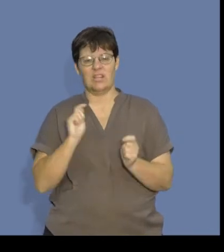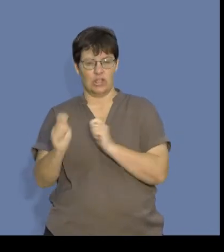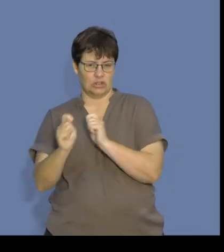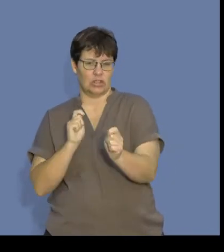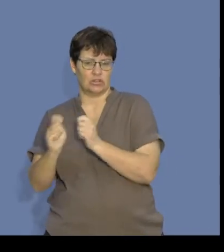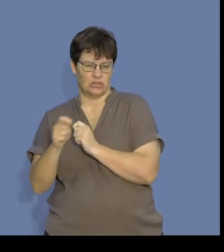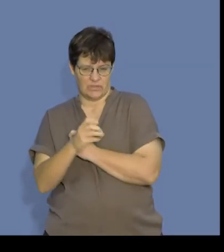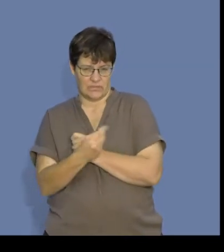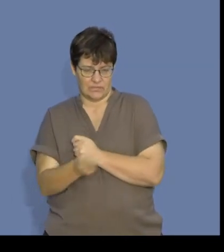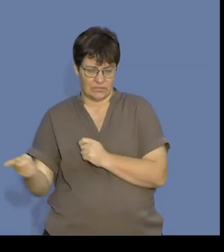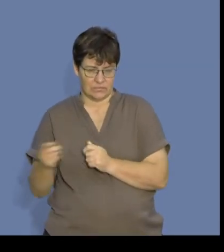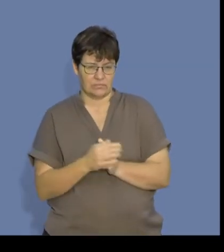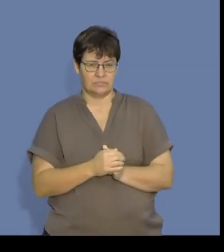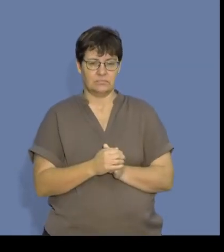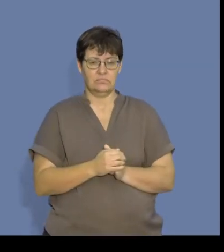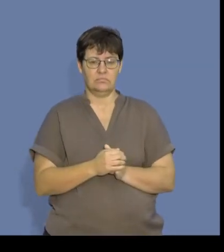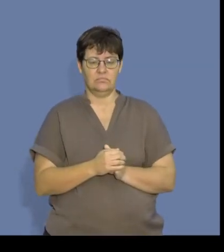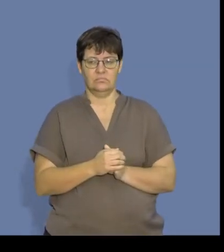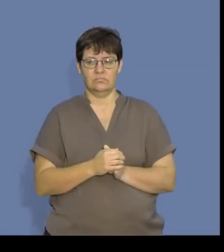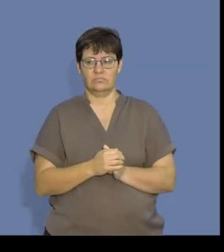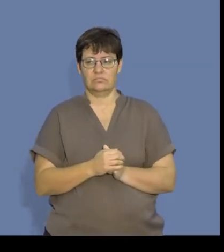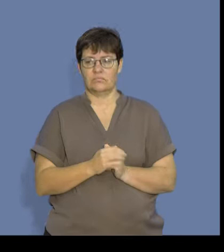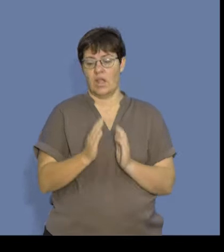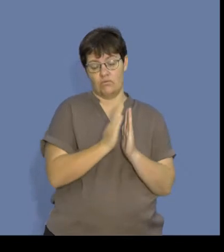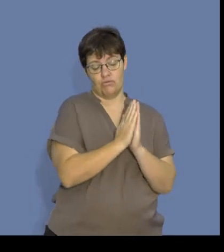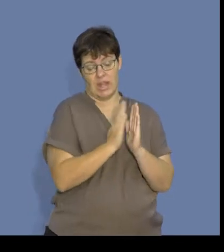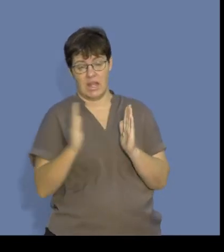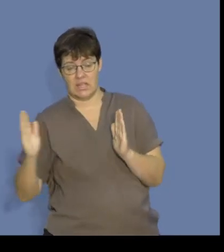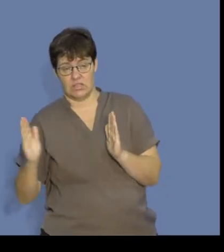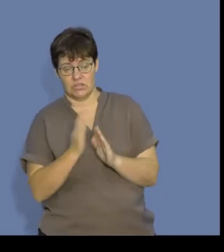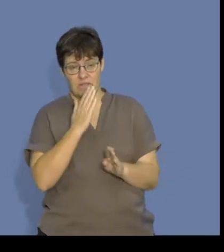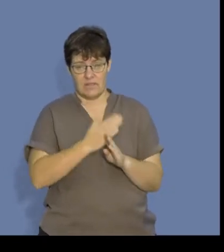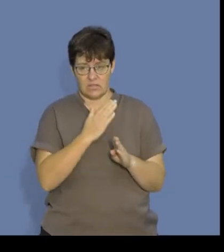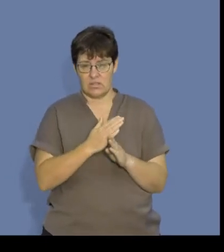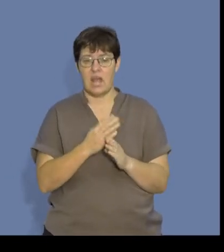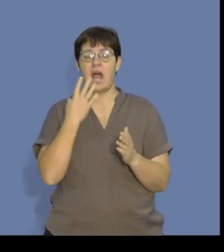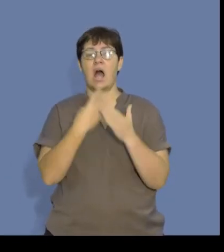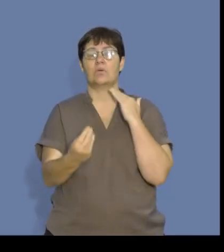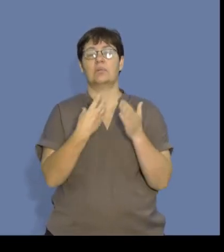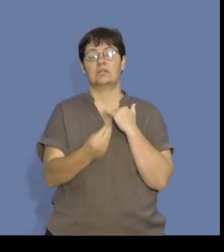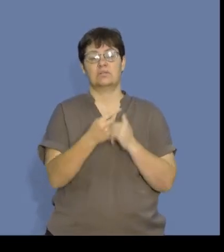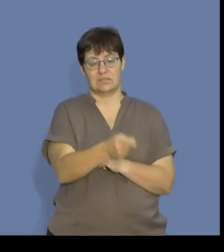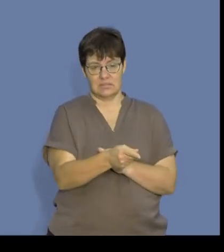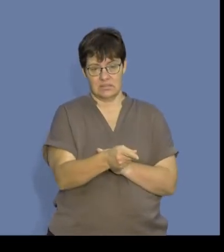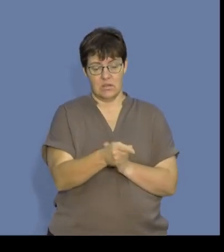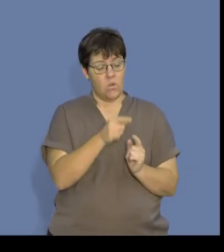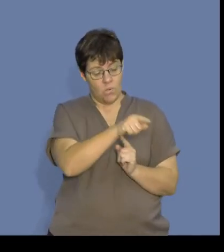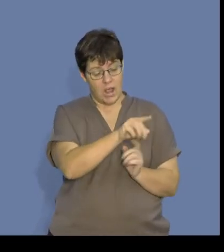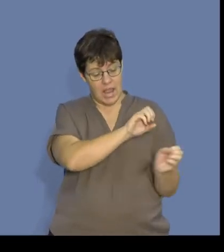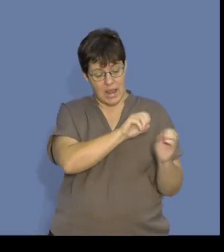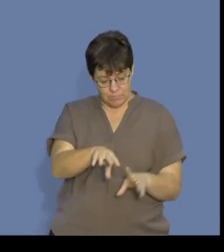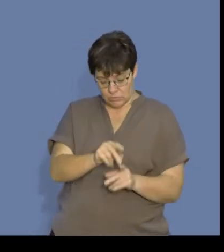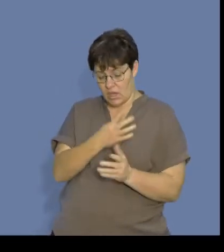changing. And then the range of a function will be the set of all the output values that result from